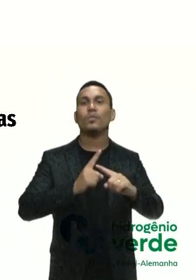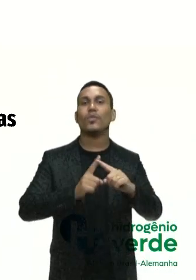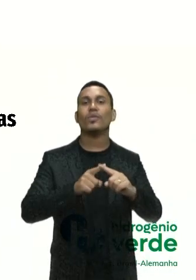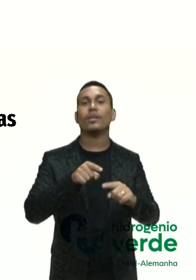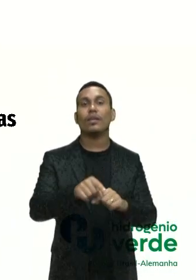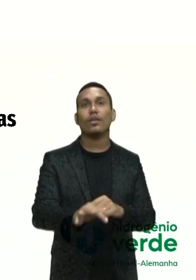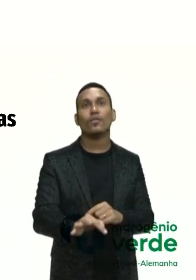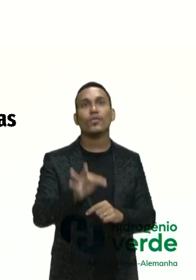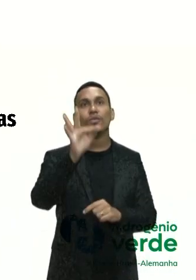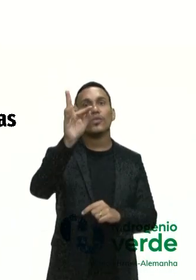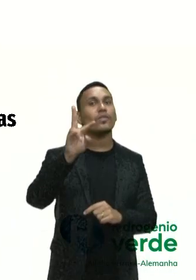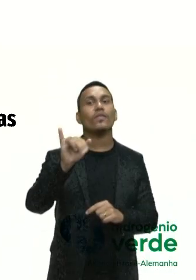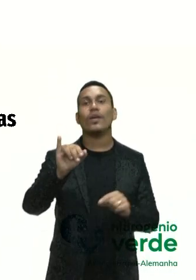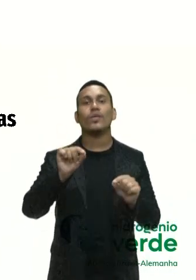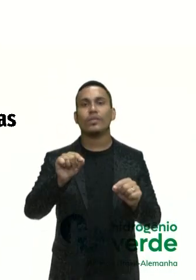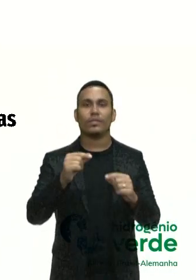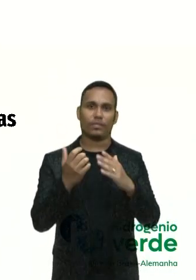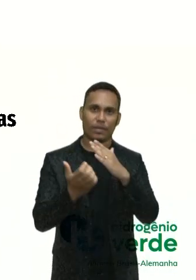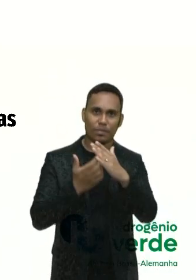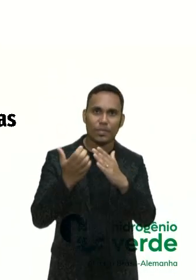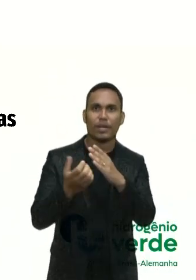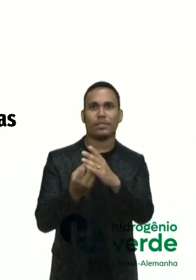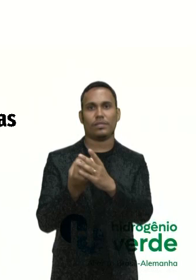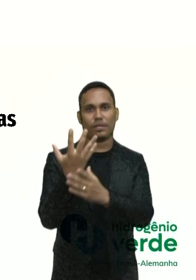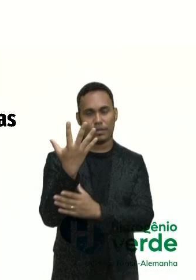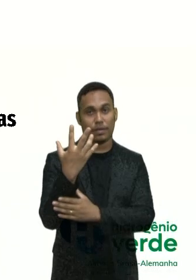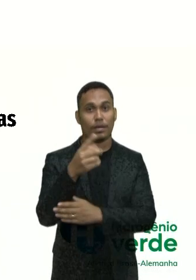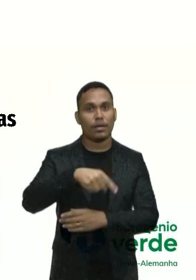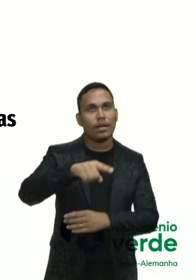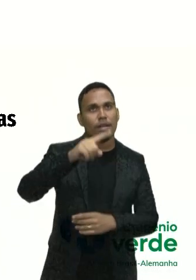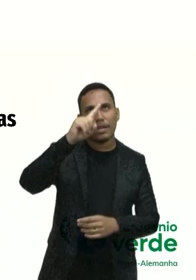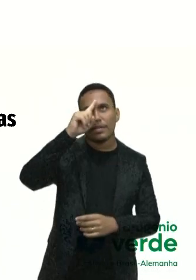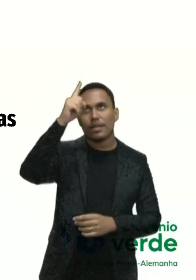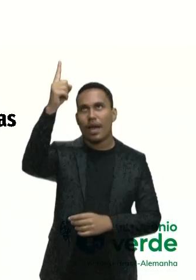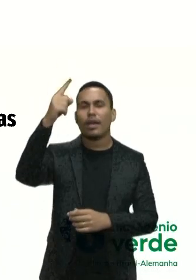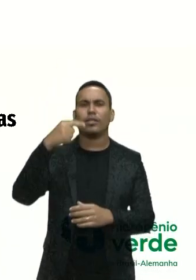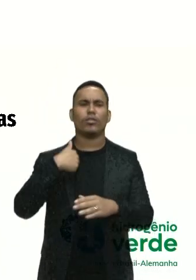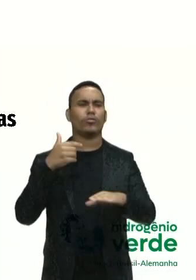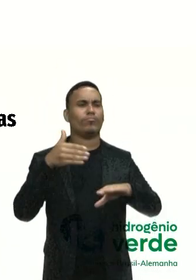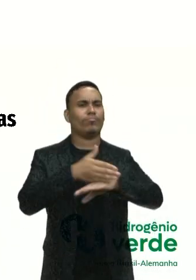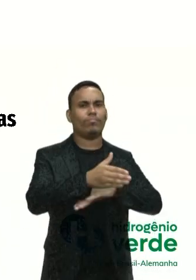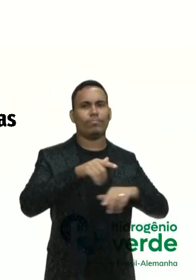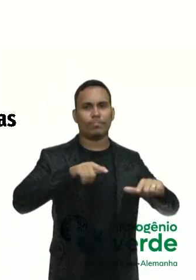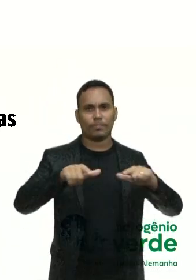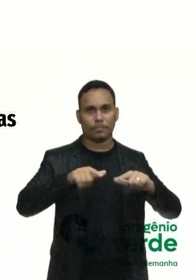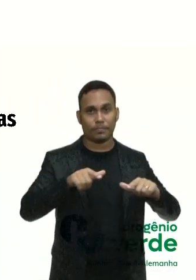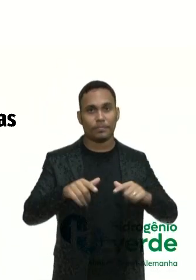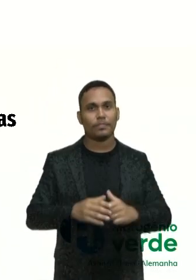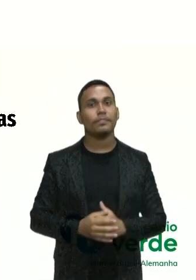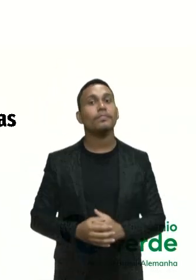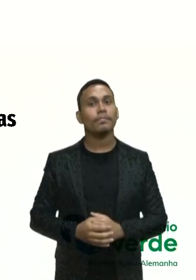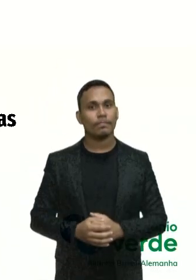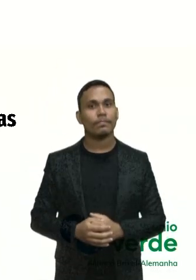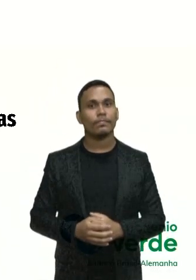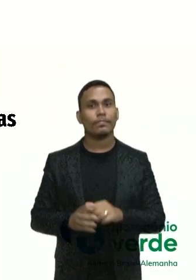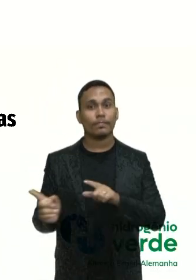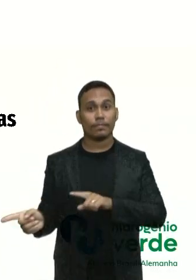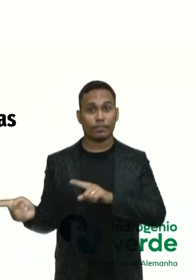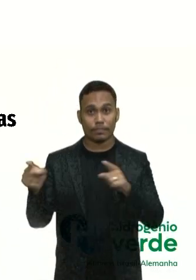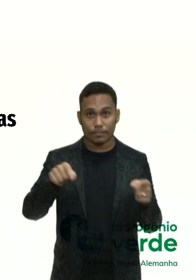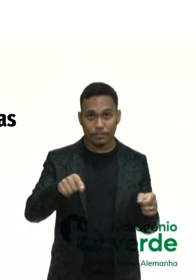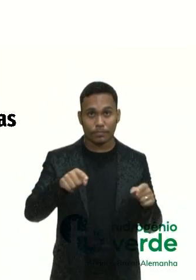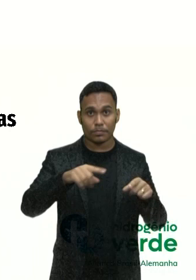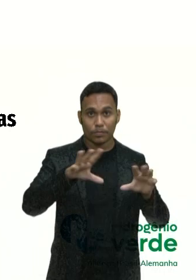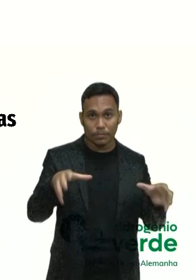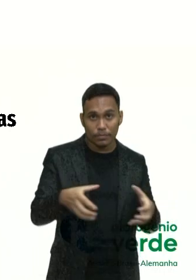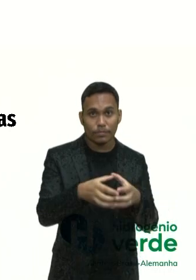what we're going to have are startups that will try to, you know, enter the market. On the other hand, our colleagues